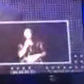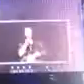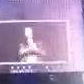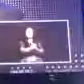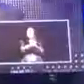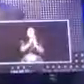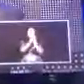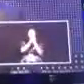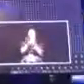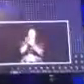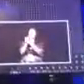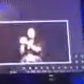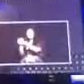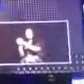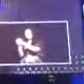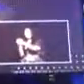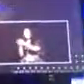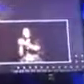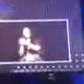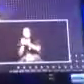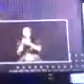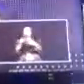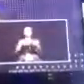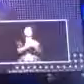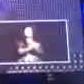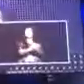congratulations to everybody that are here.